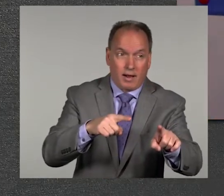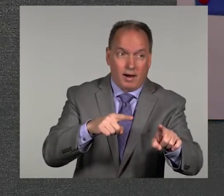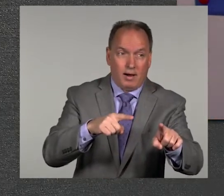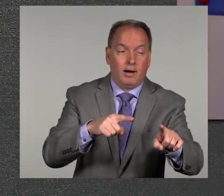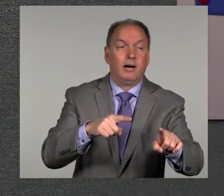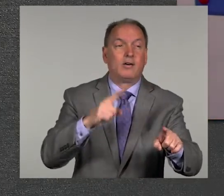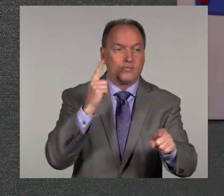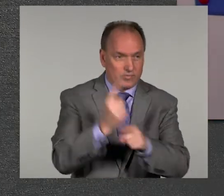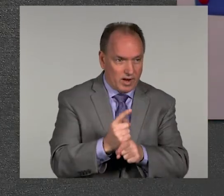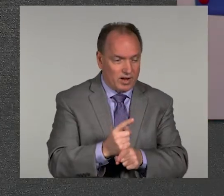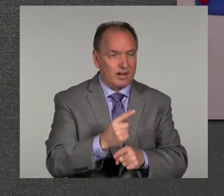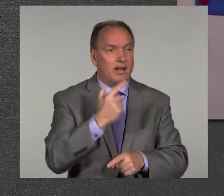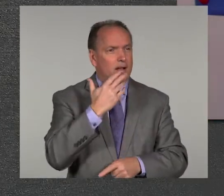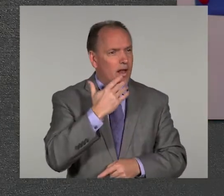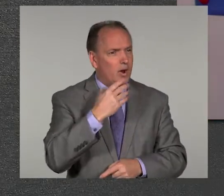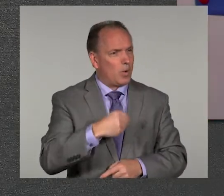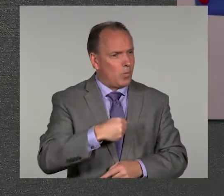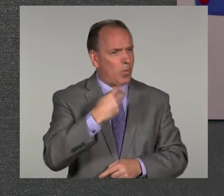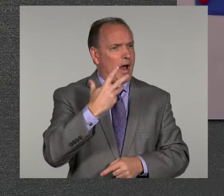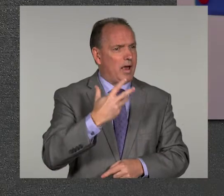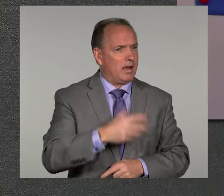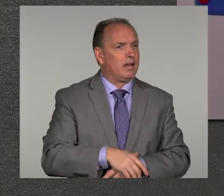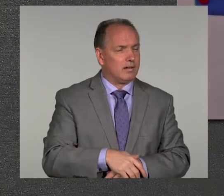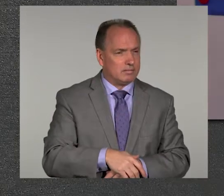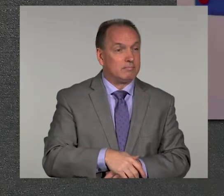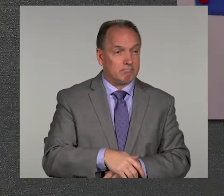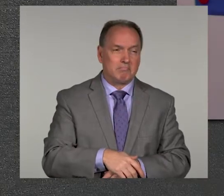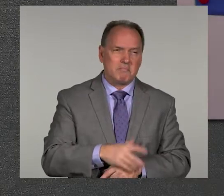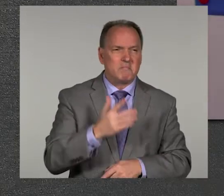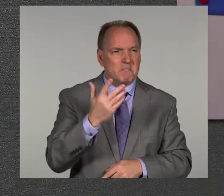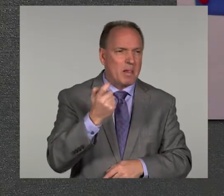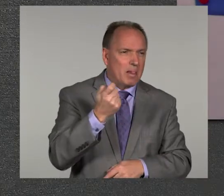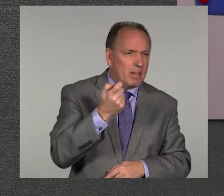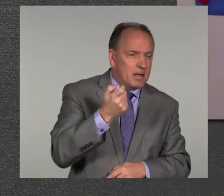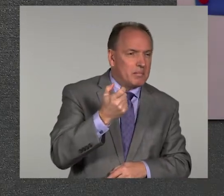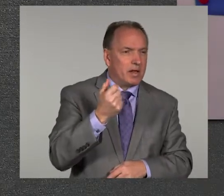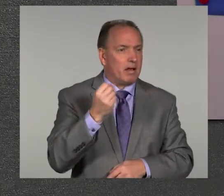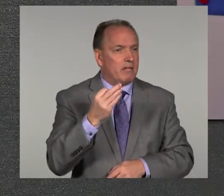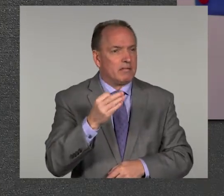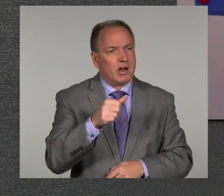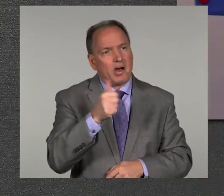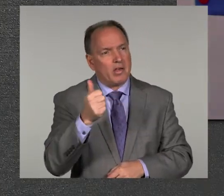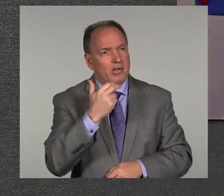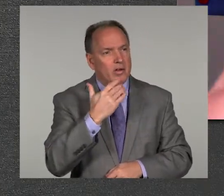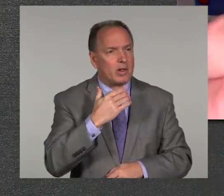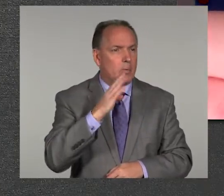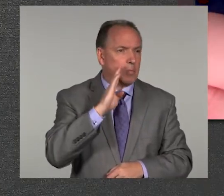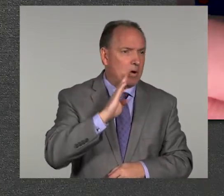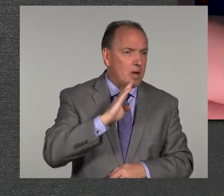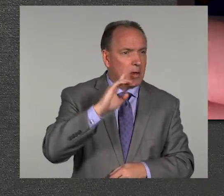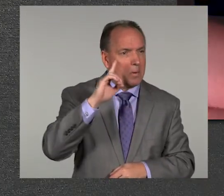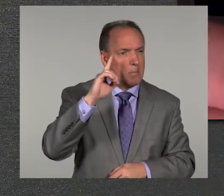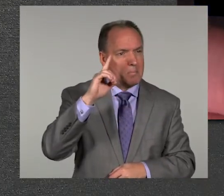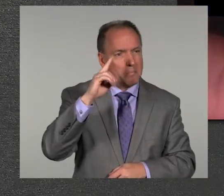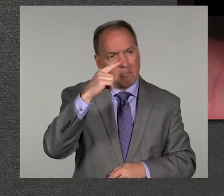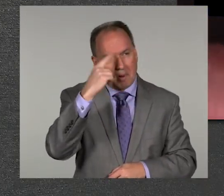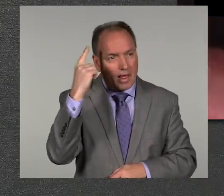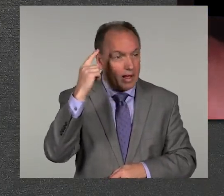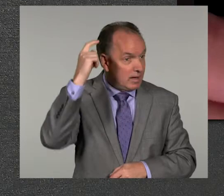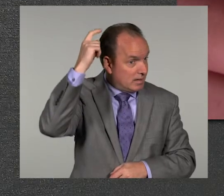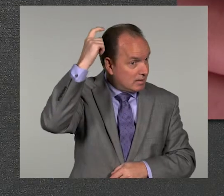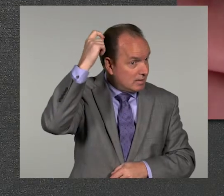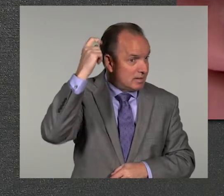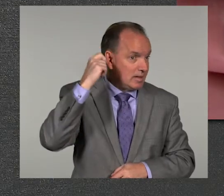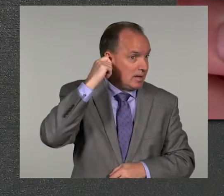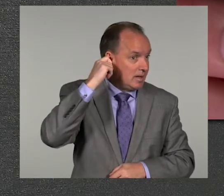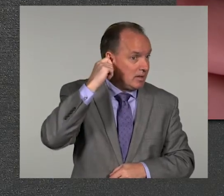5, 4, 3, 2, 1. Right, his fur was white. He does have a little bit of brown or black in his ears,